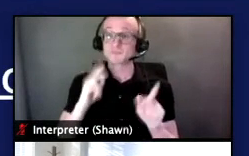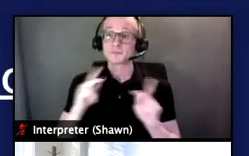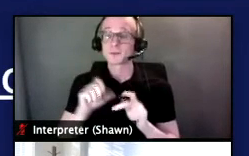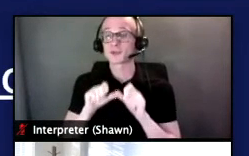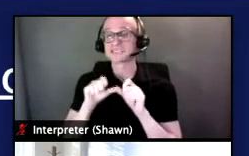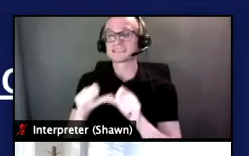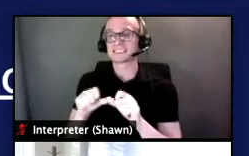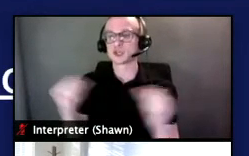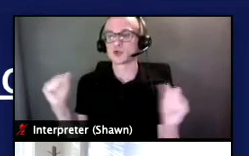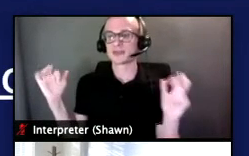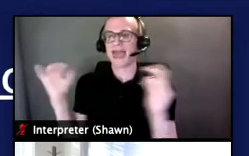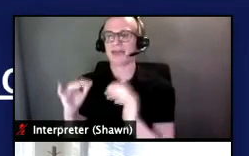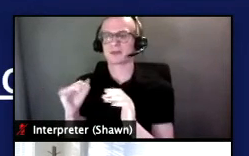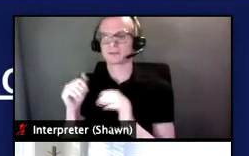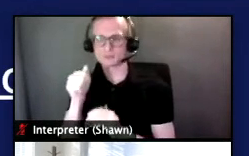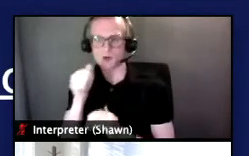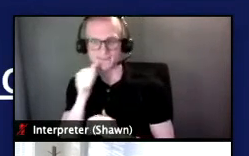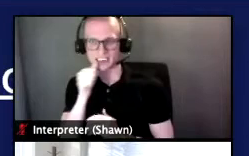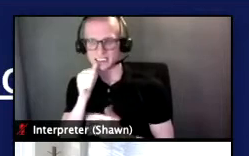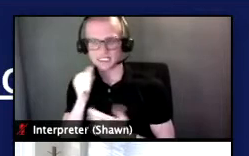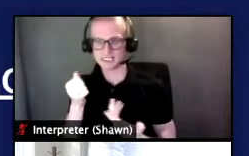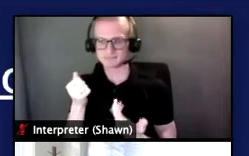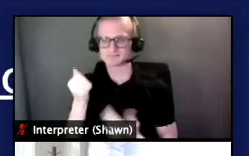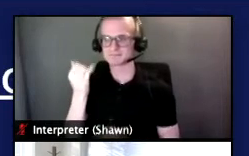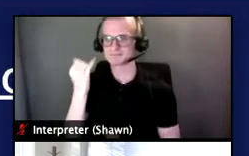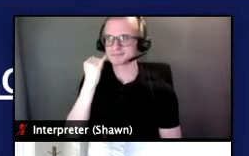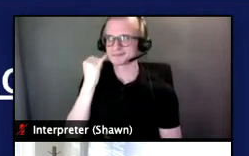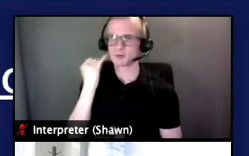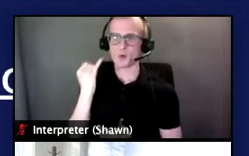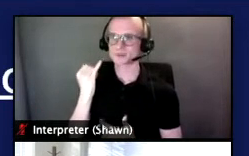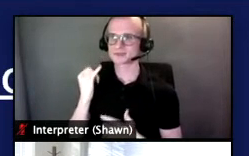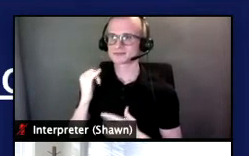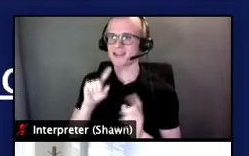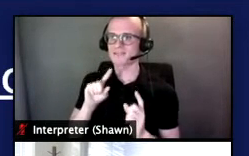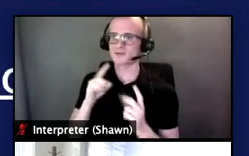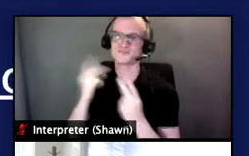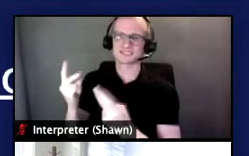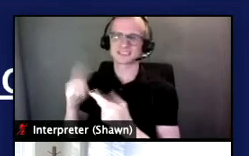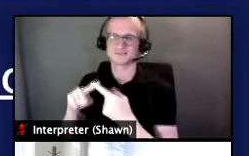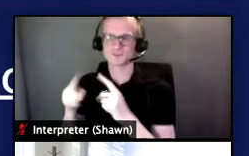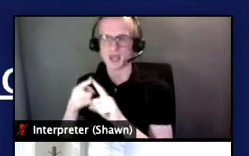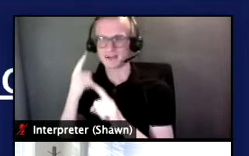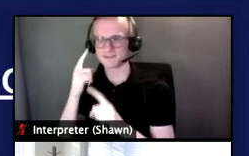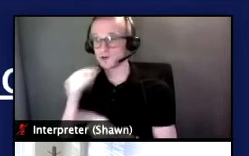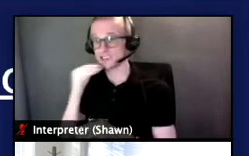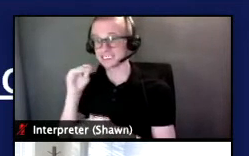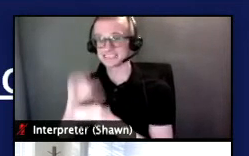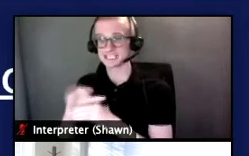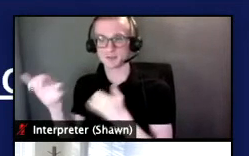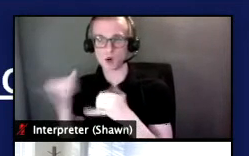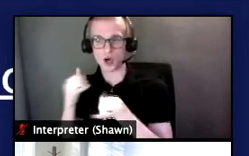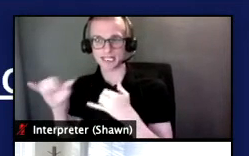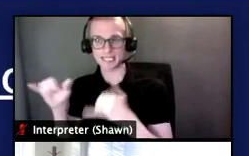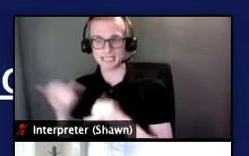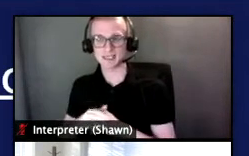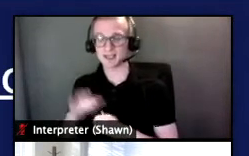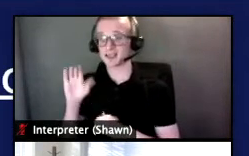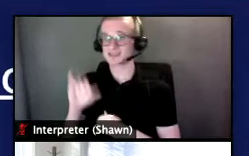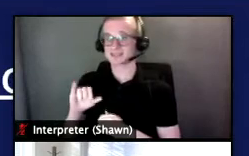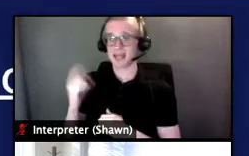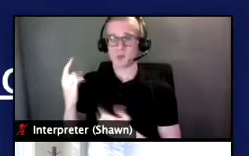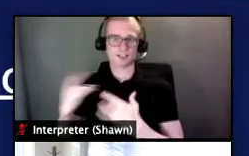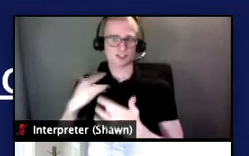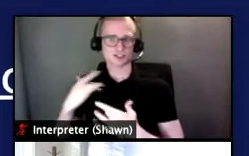they go to somebody's house and have a dinner party or things like that, is that a concern in how the virus is spreading right now